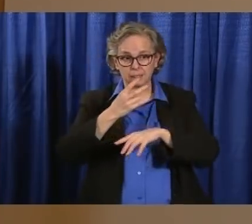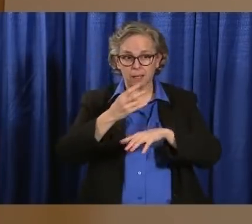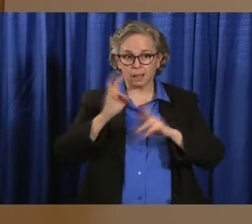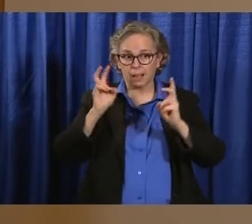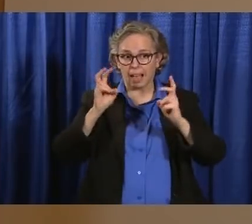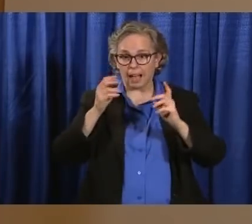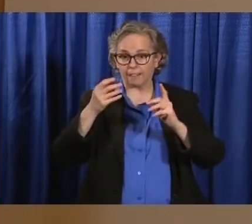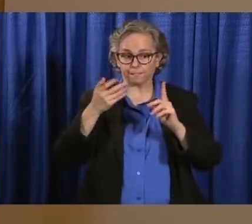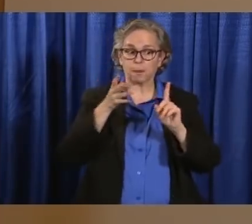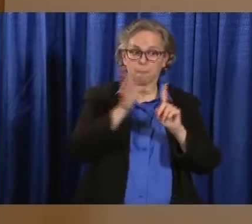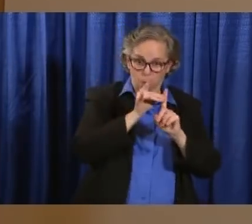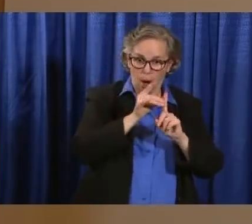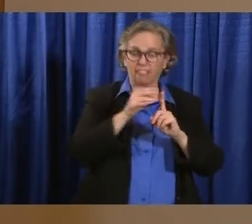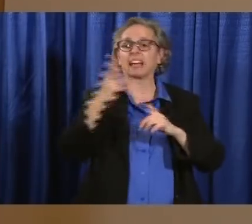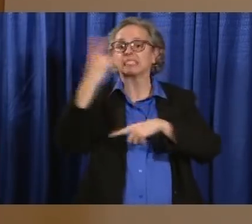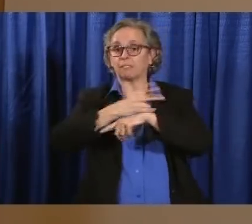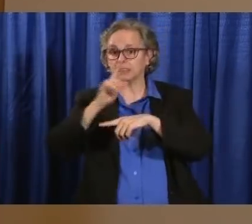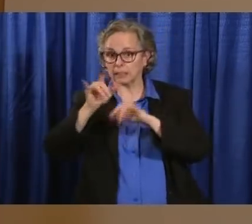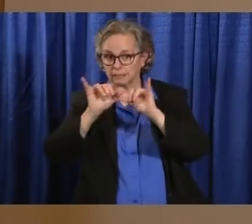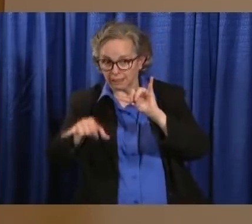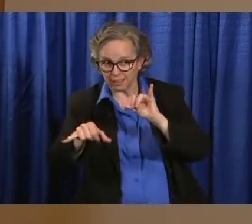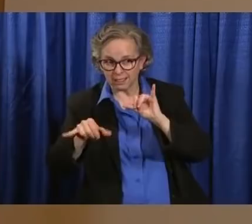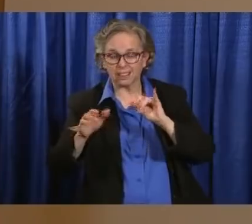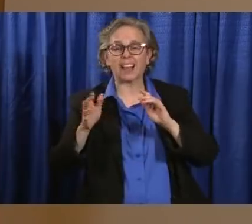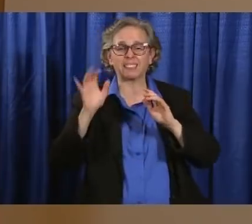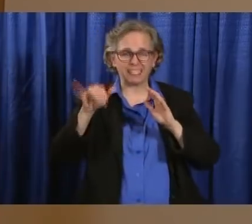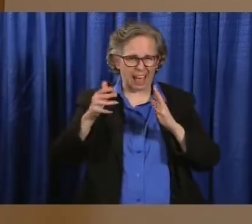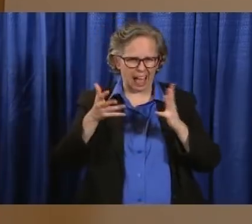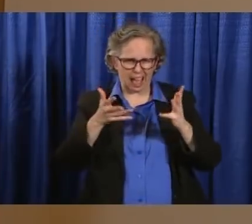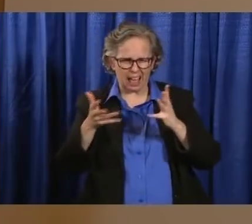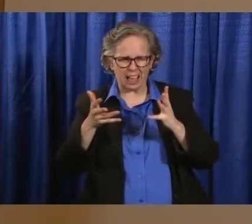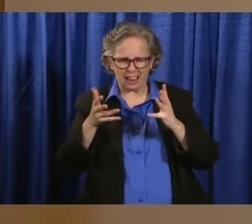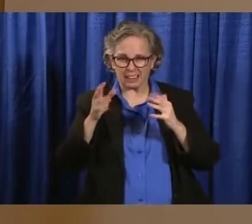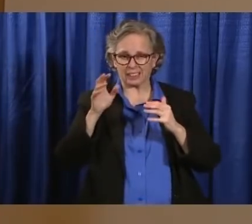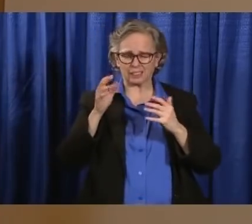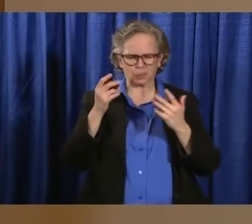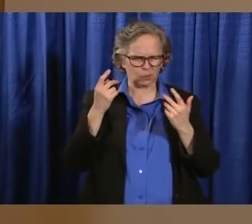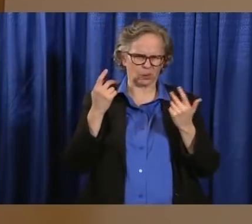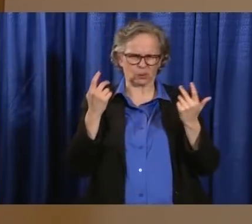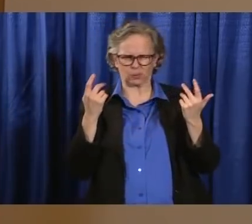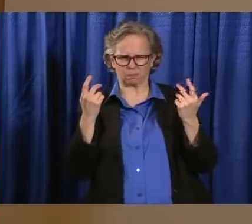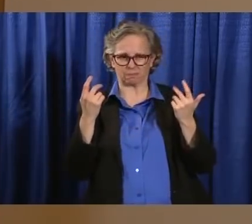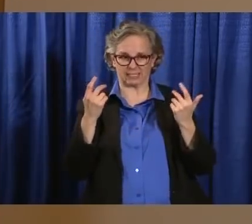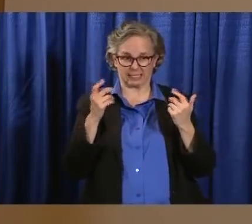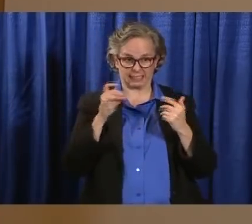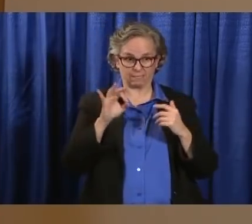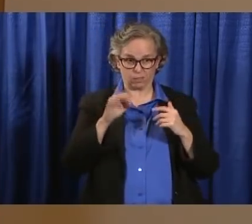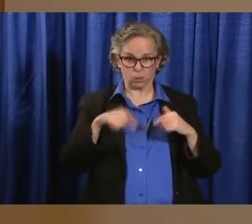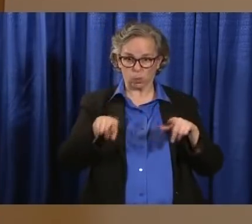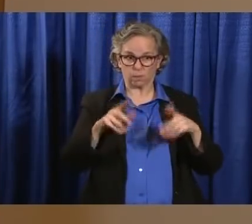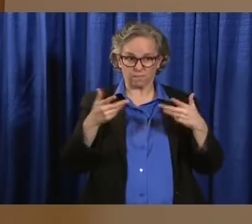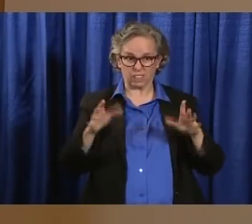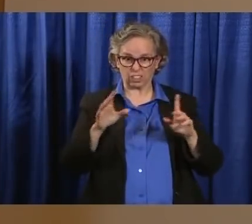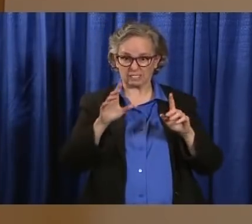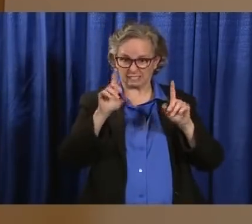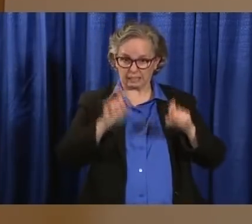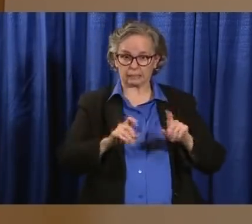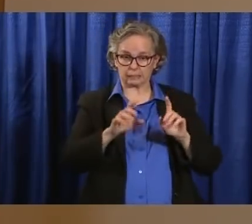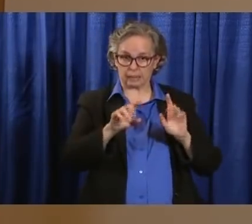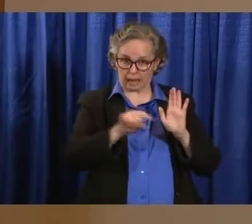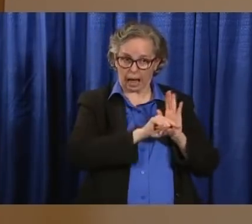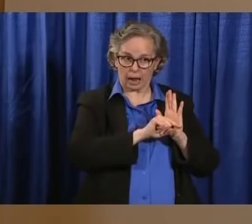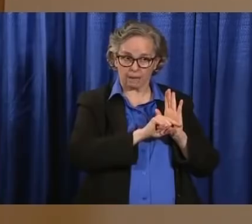one time, it doesn't mean that you won't test positive later in the course of your illness. So keep talking to